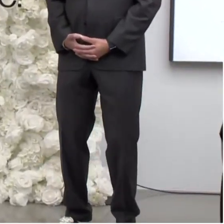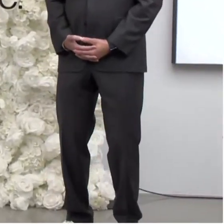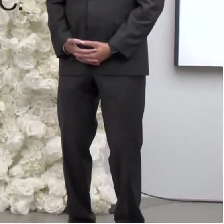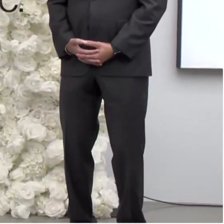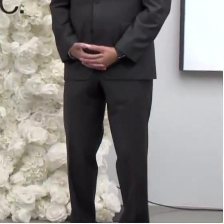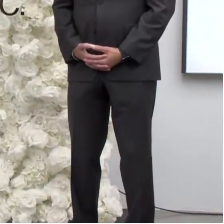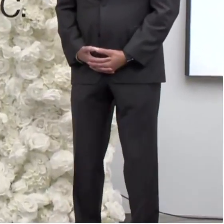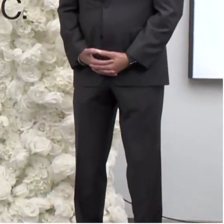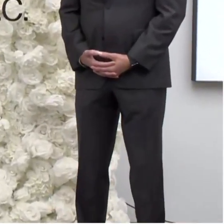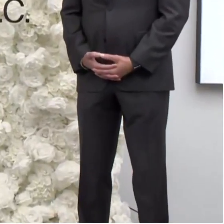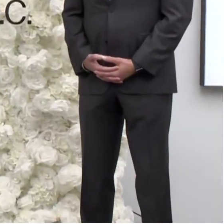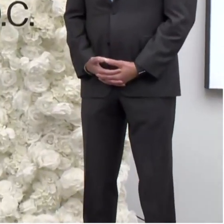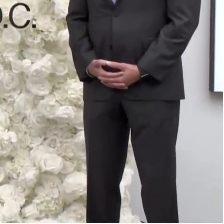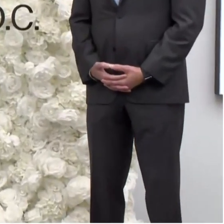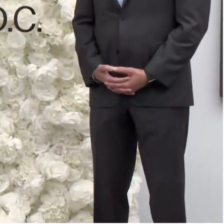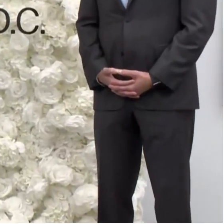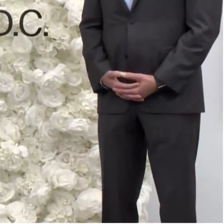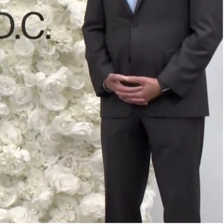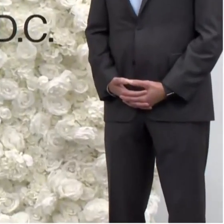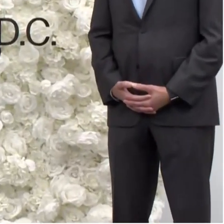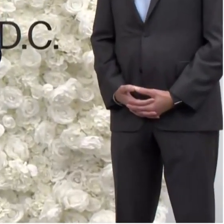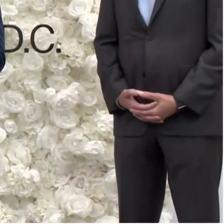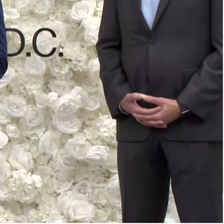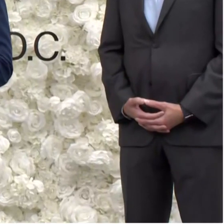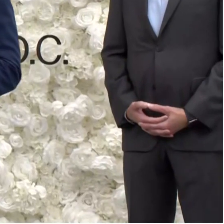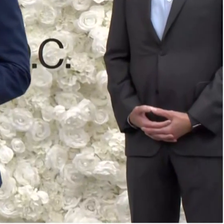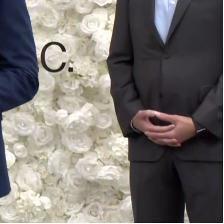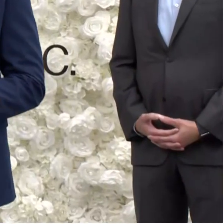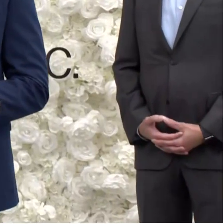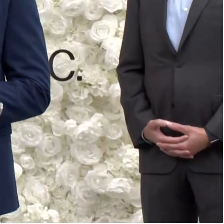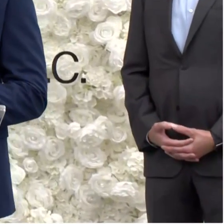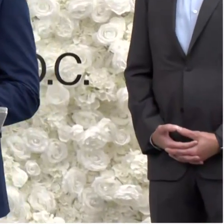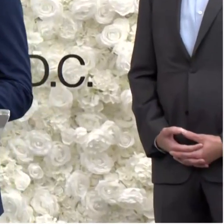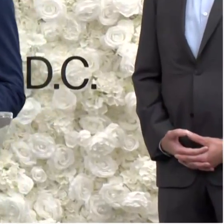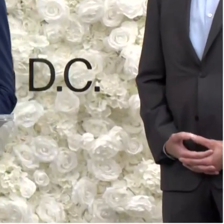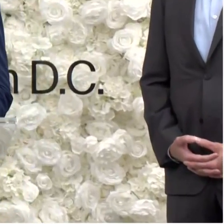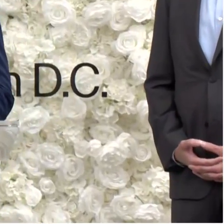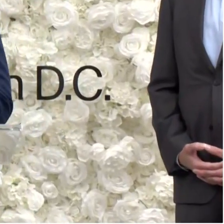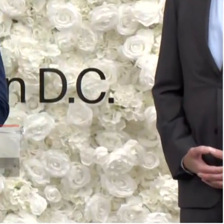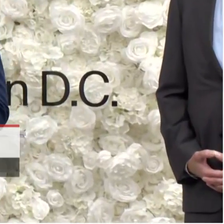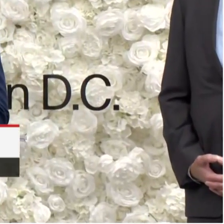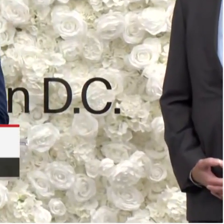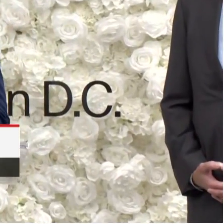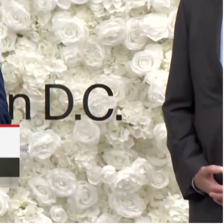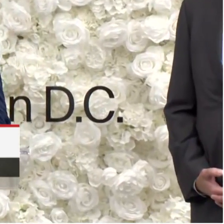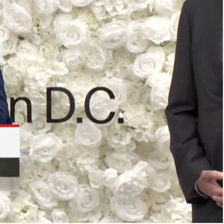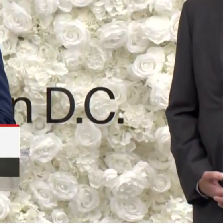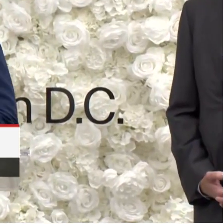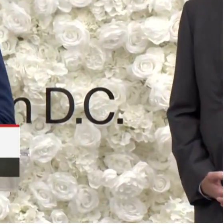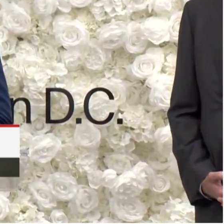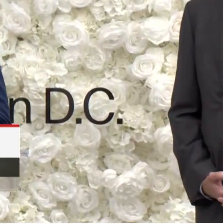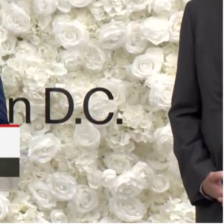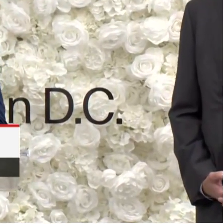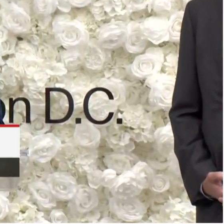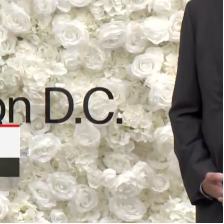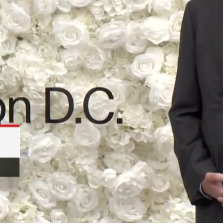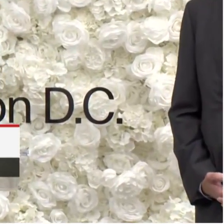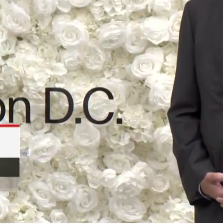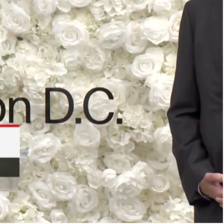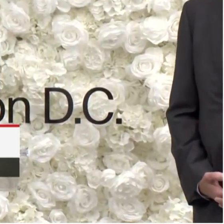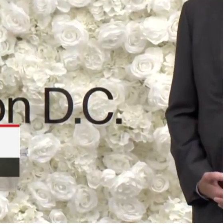them and helping them to continue to succeed, delivering great customer experiences here in the district and in the surrounding DMV